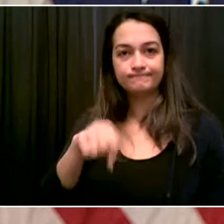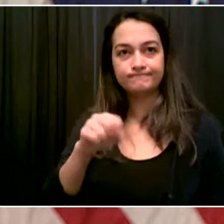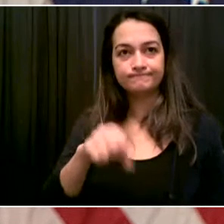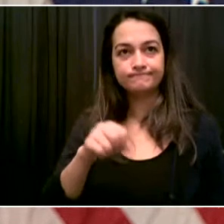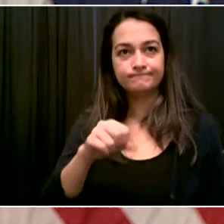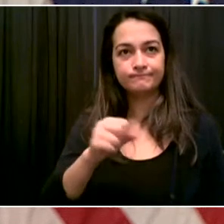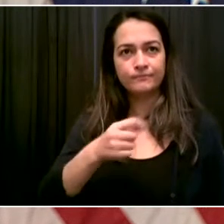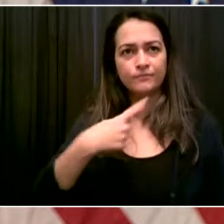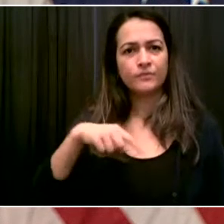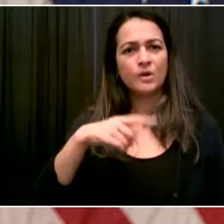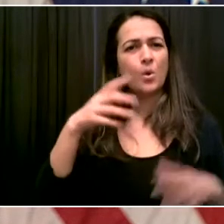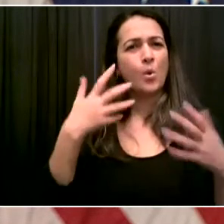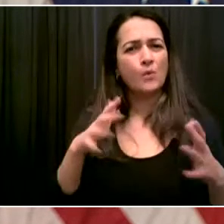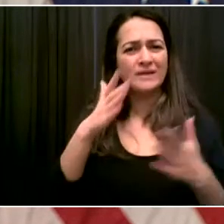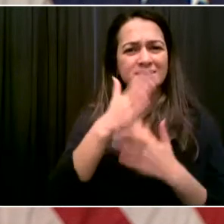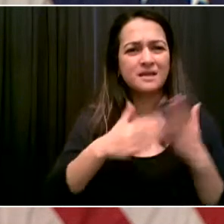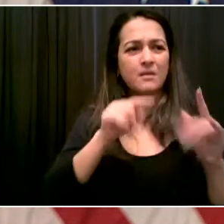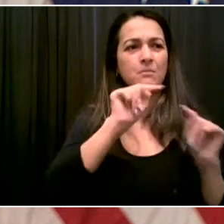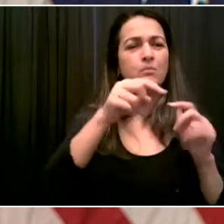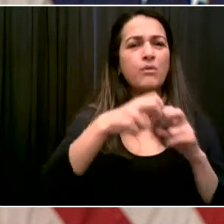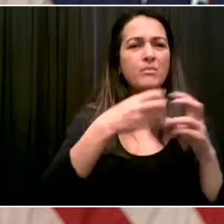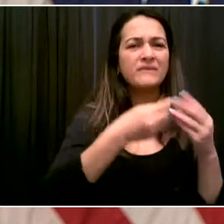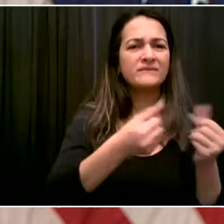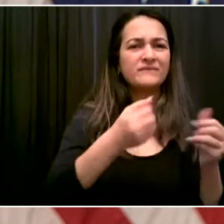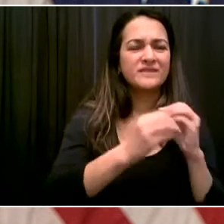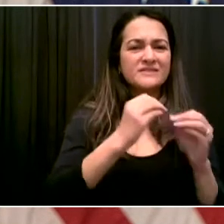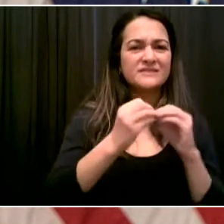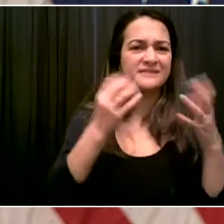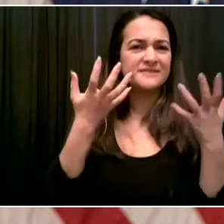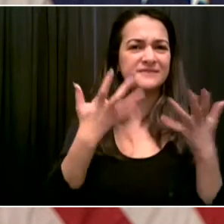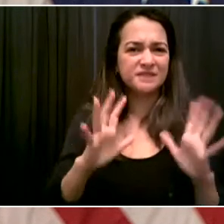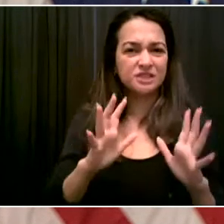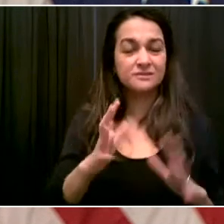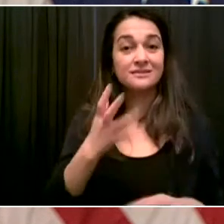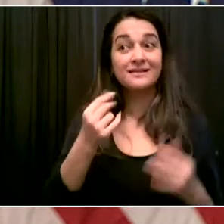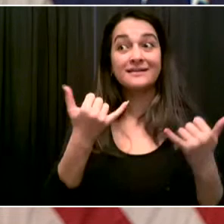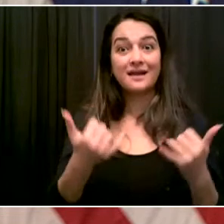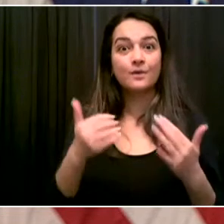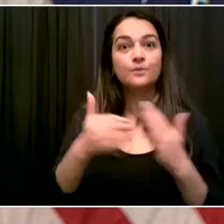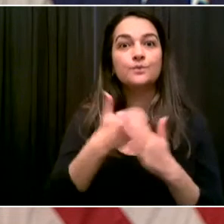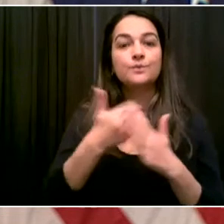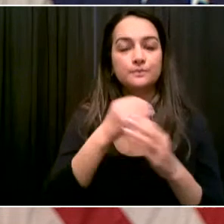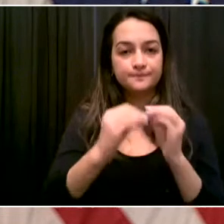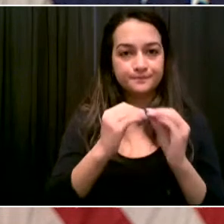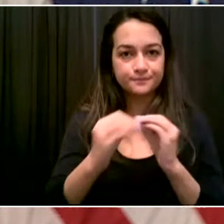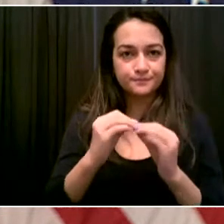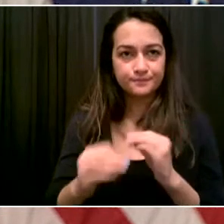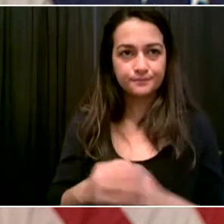immediate problems that were identified are being addressed now. That